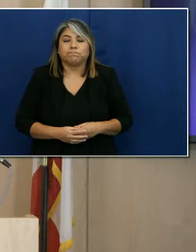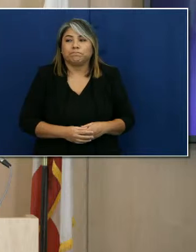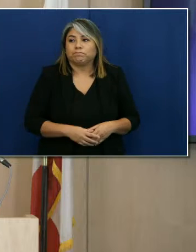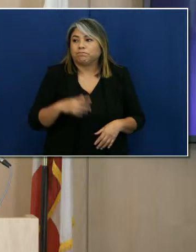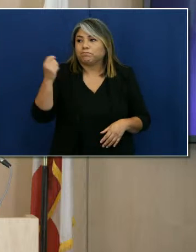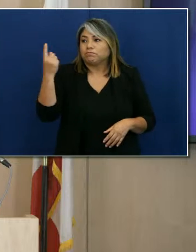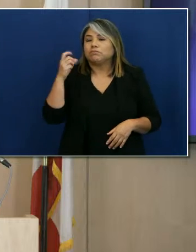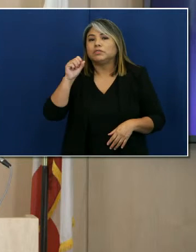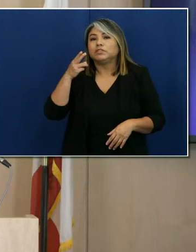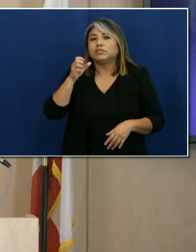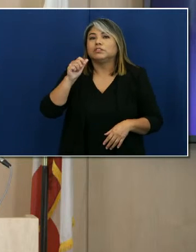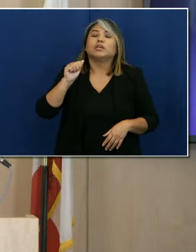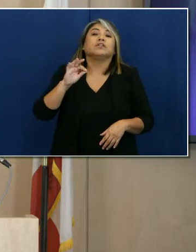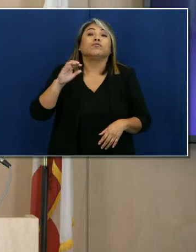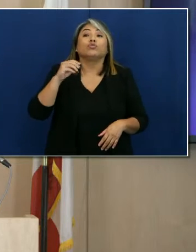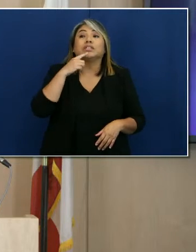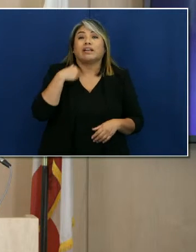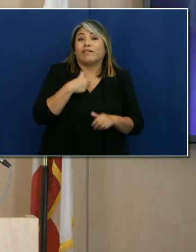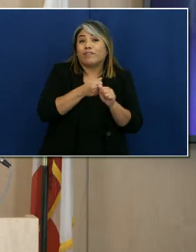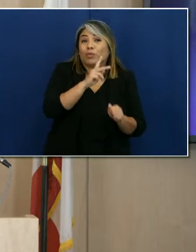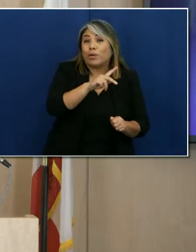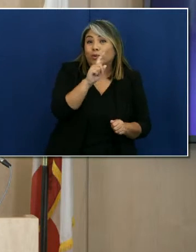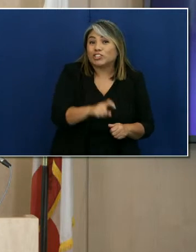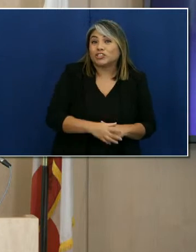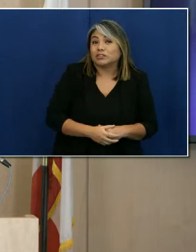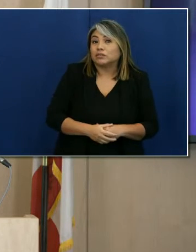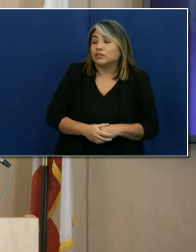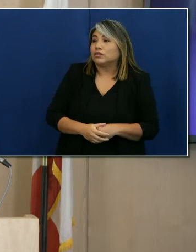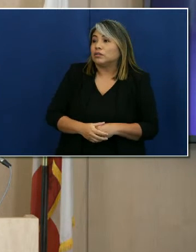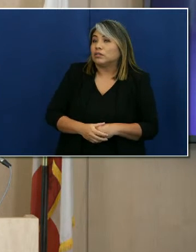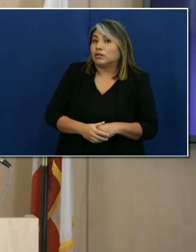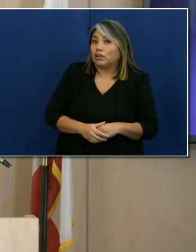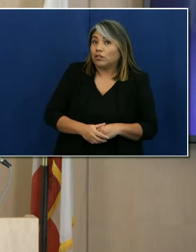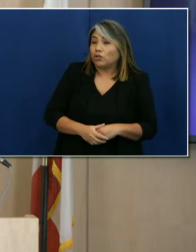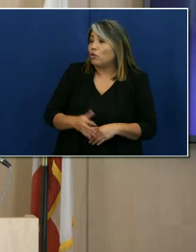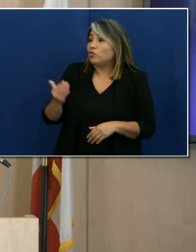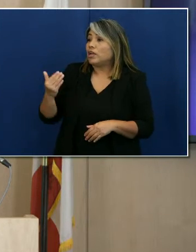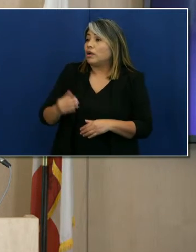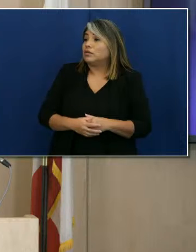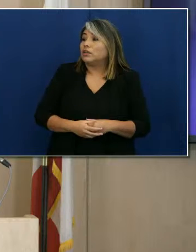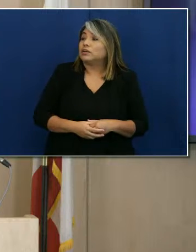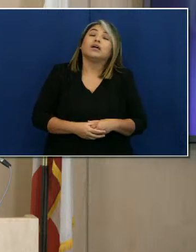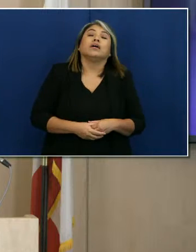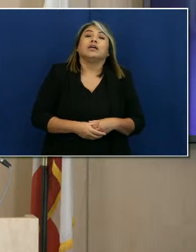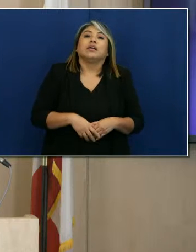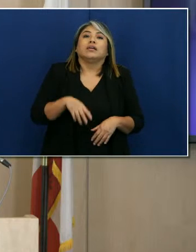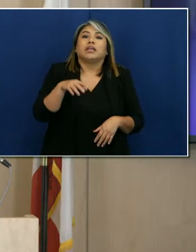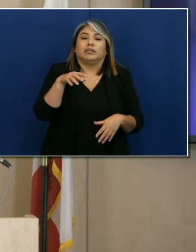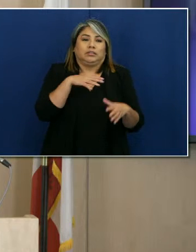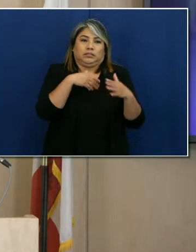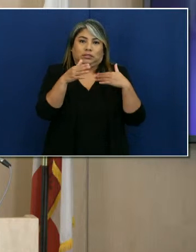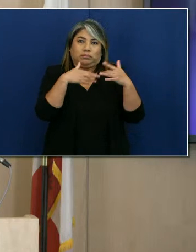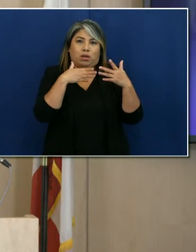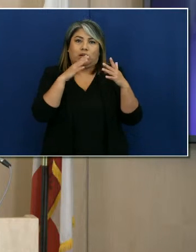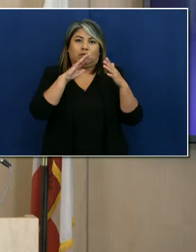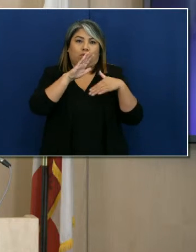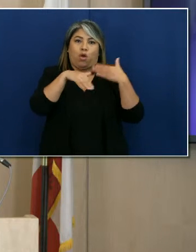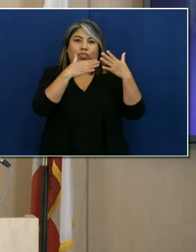Can I have a follow-up question? Okay. Hello? Yep. Yeah, despite all those